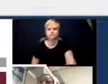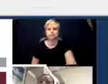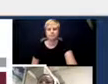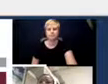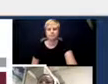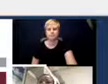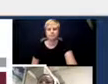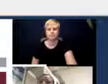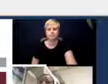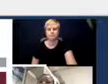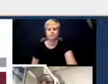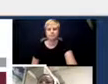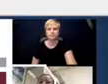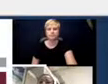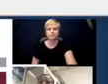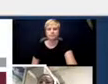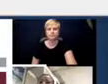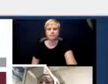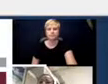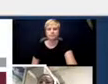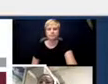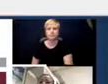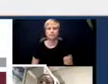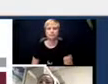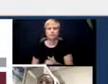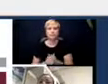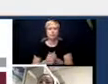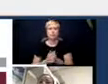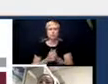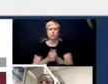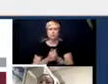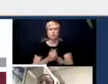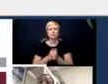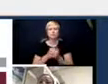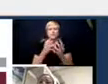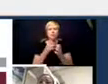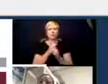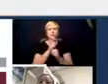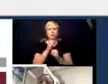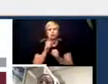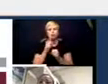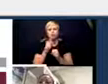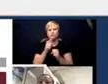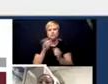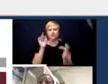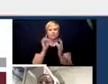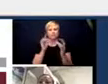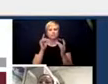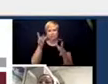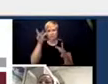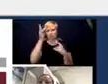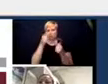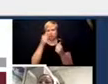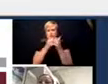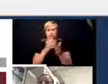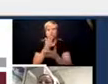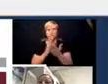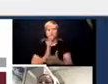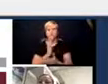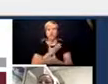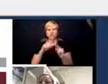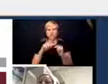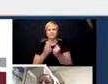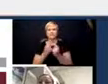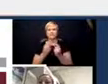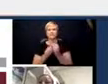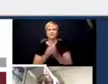are a part of our team that's growing very quickly. can see we originally only had